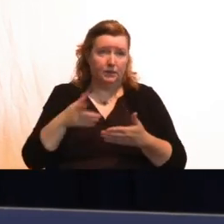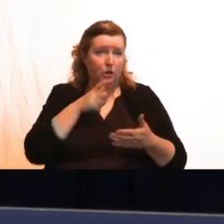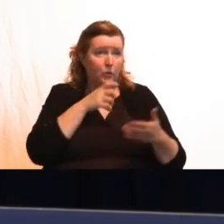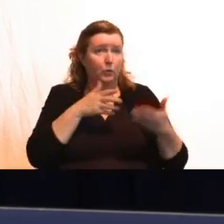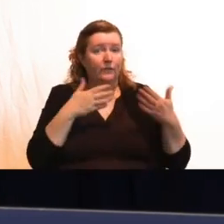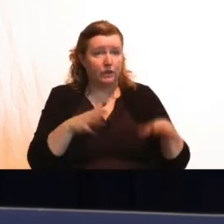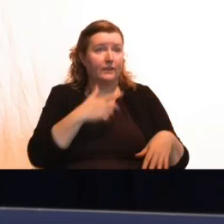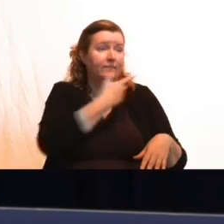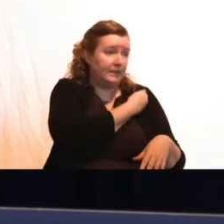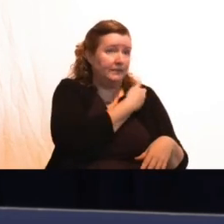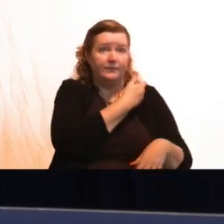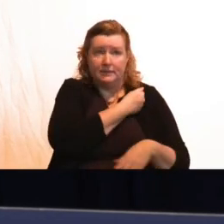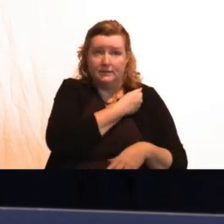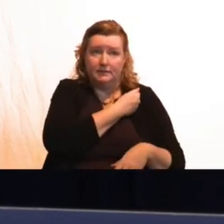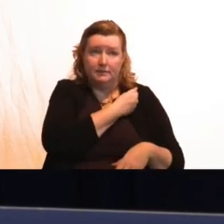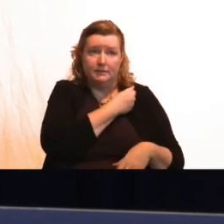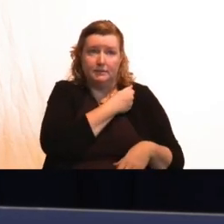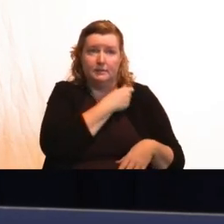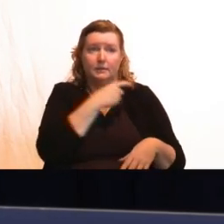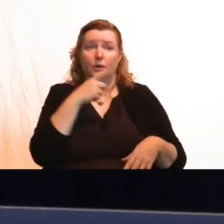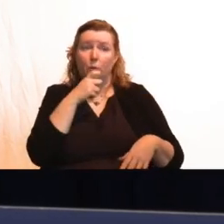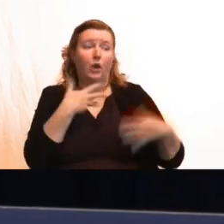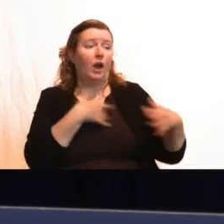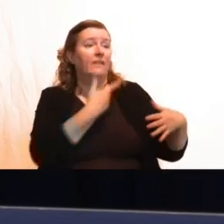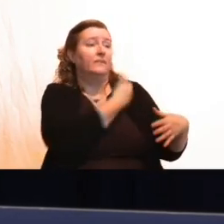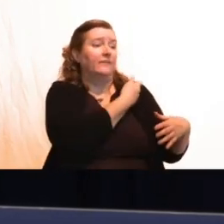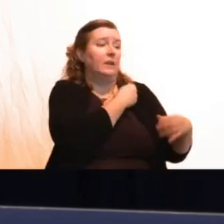between January 3rd and February 19th,